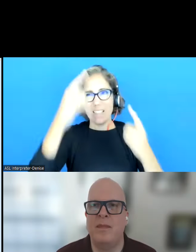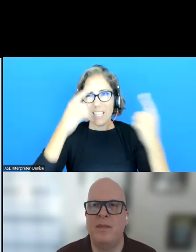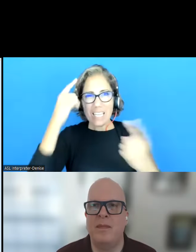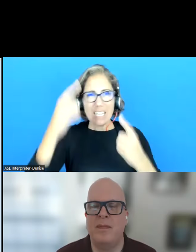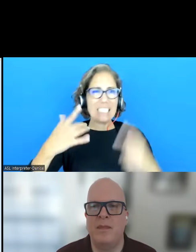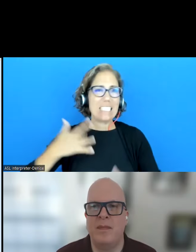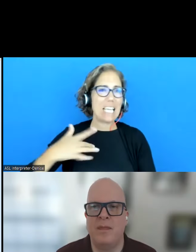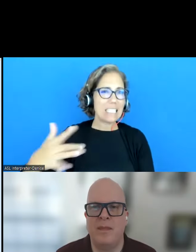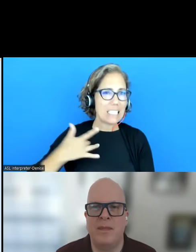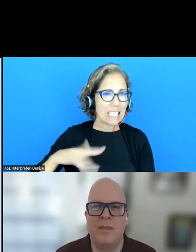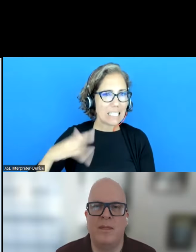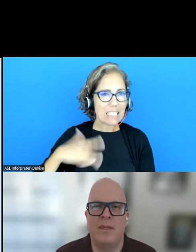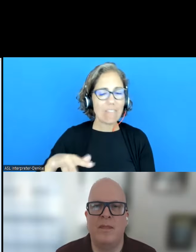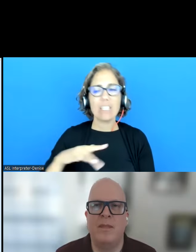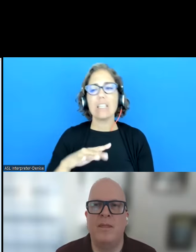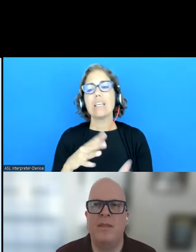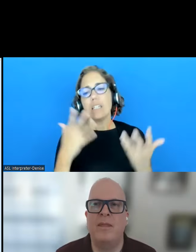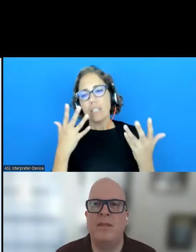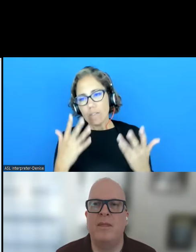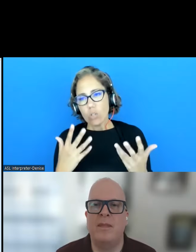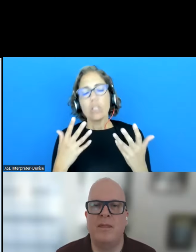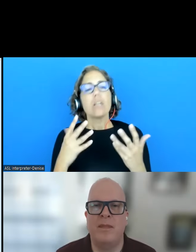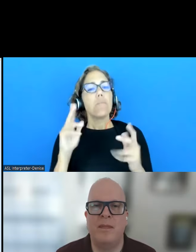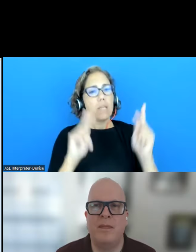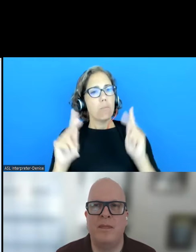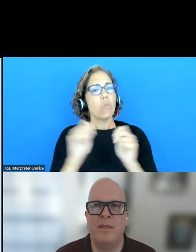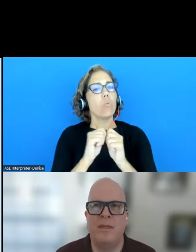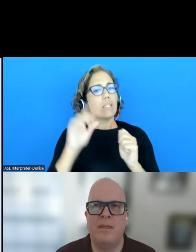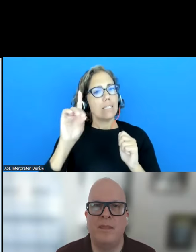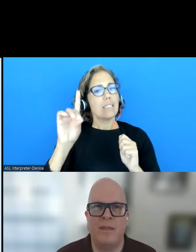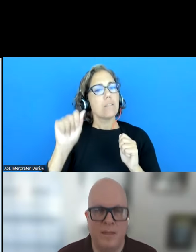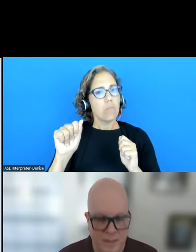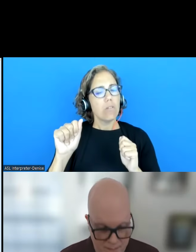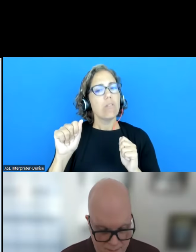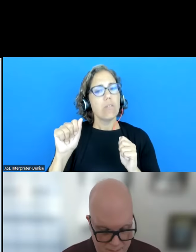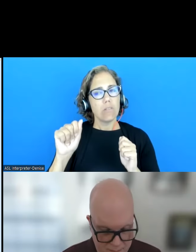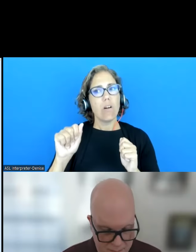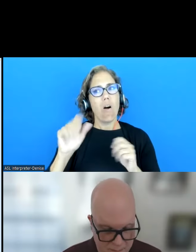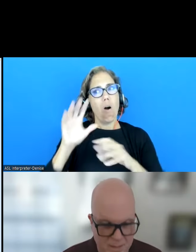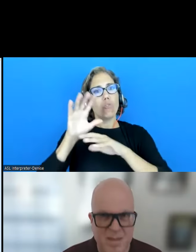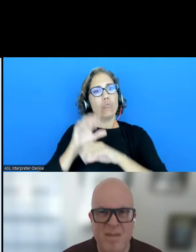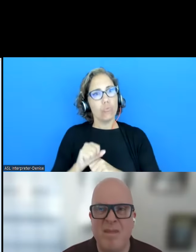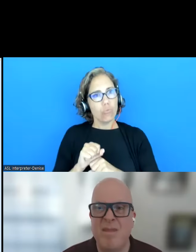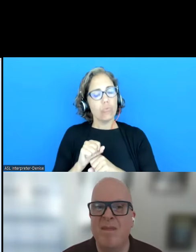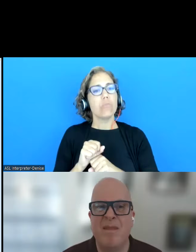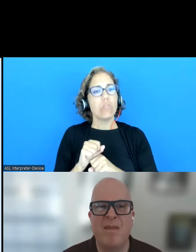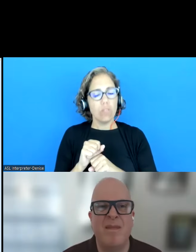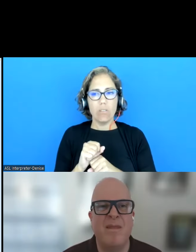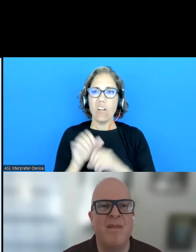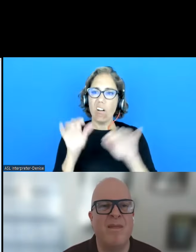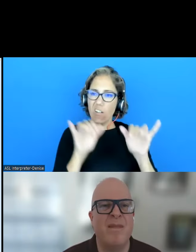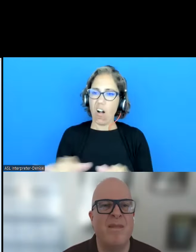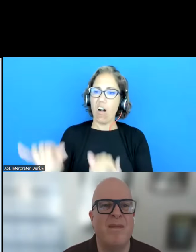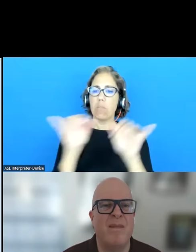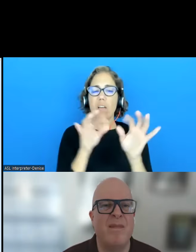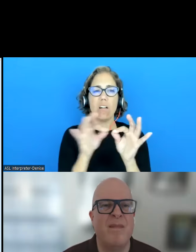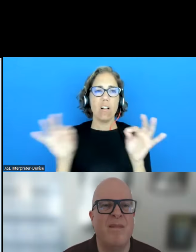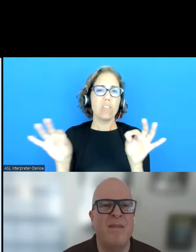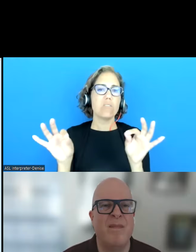sensitivity. Unfortunately, people with disabilities are used to a common language that is not